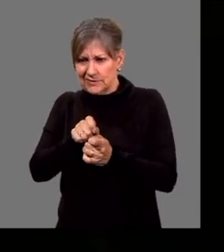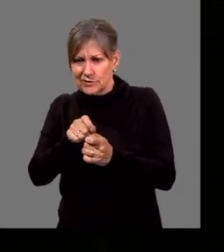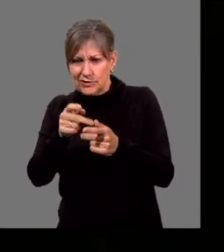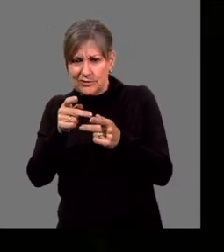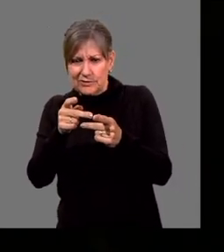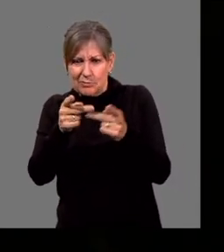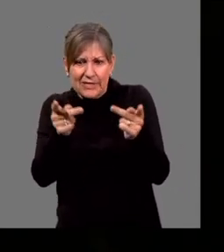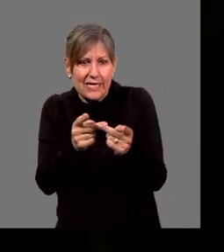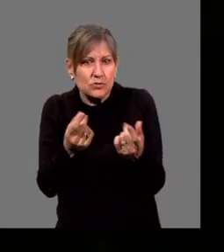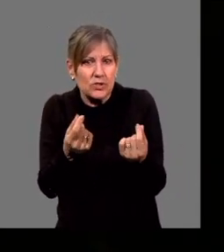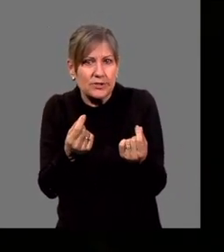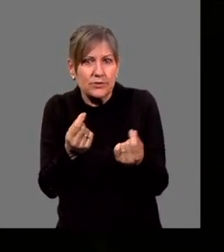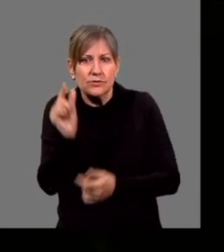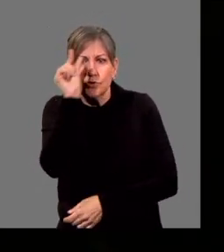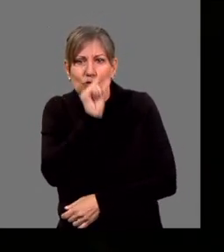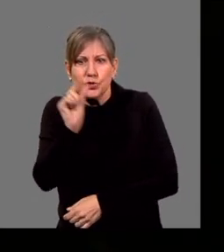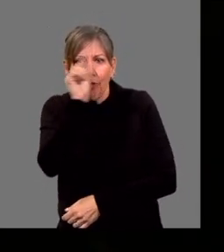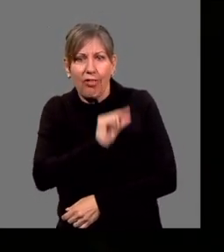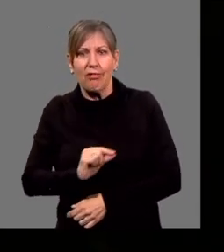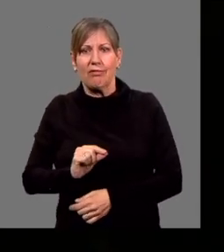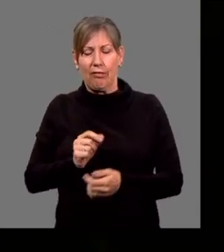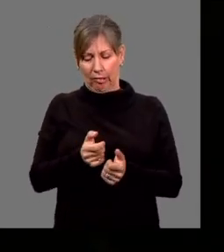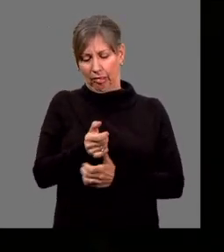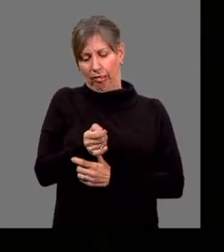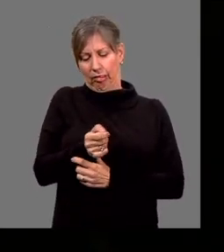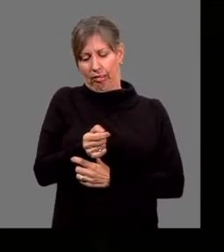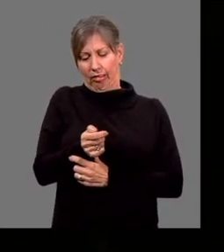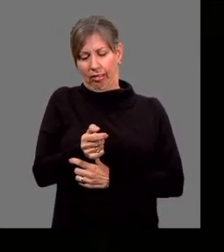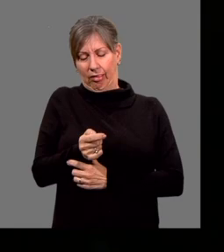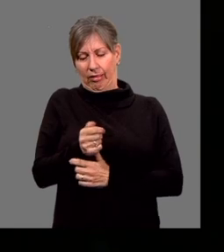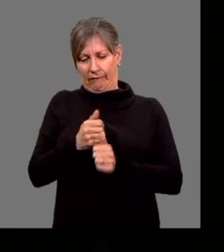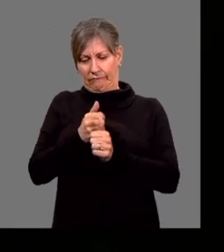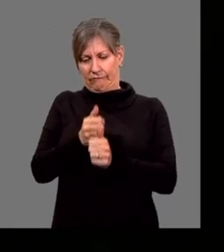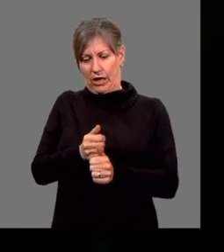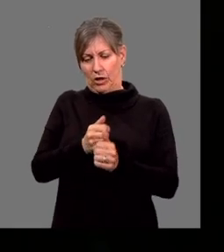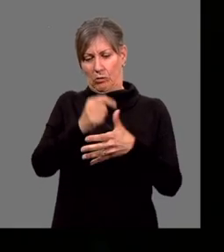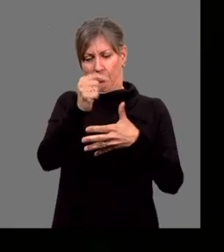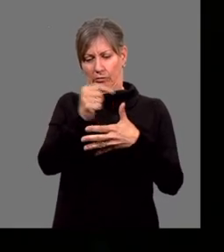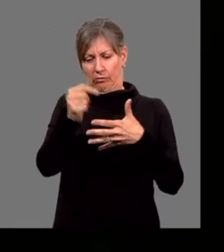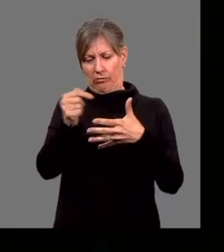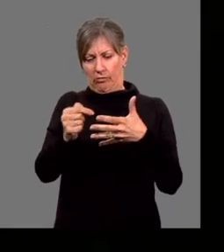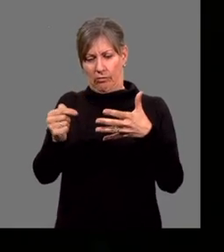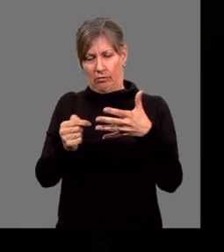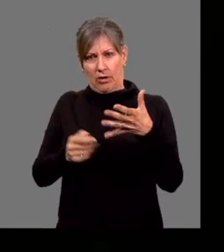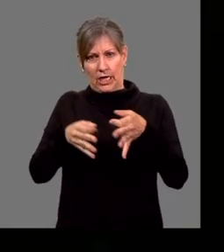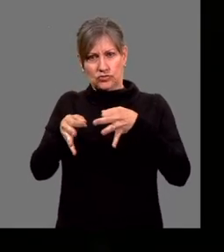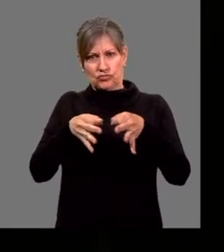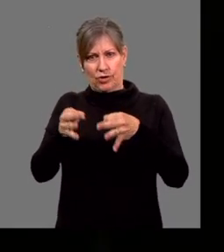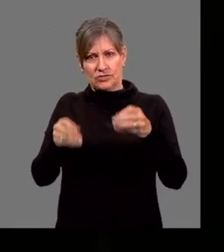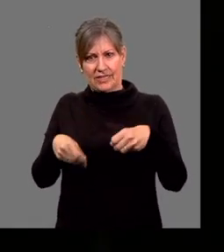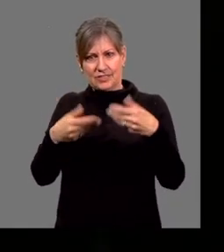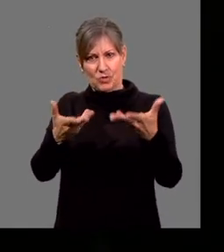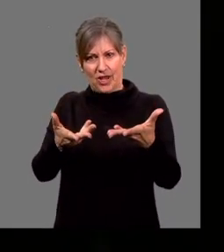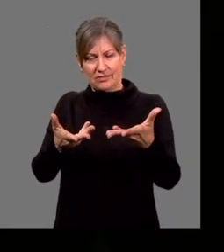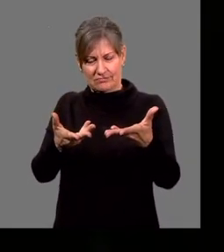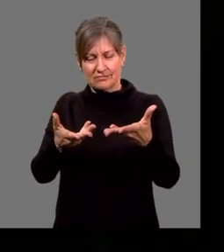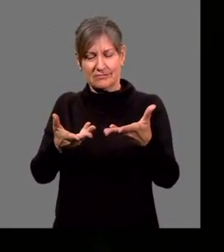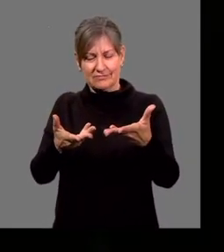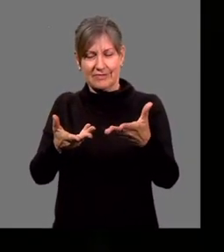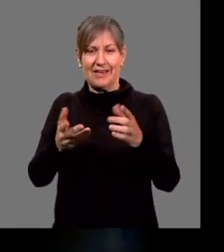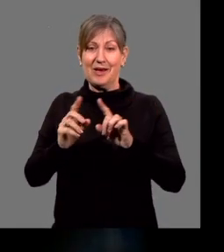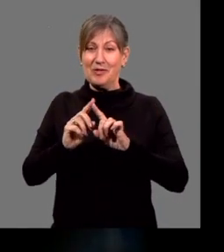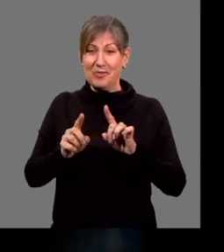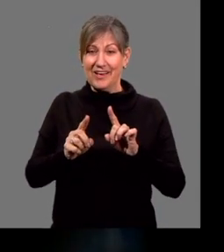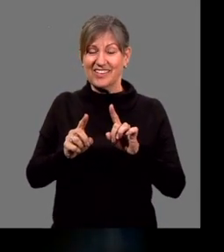particular location, what do? We Google it. We put it into our GPS and we follow the step-by-step instructions that it provides to get us